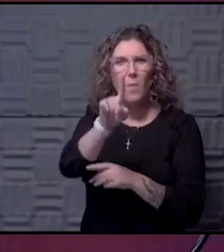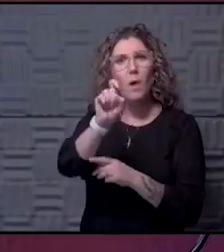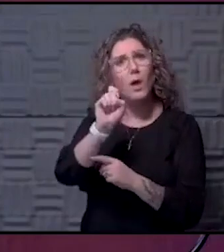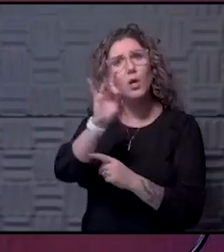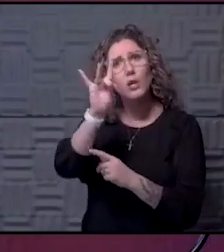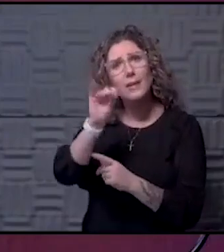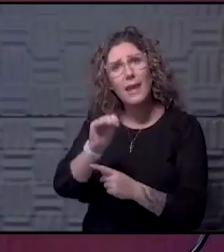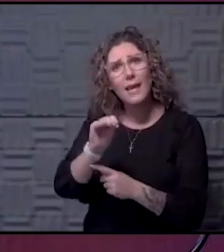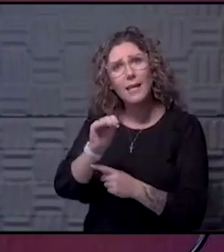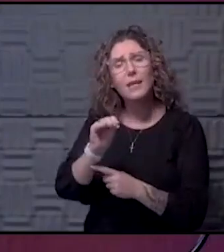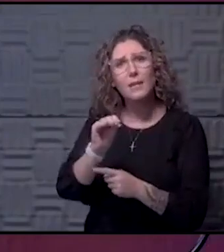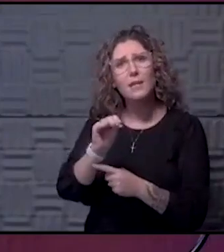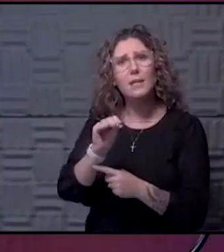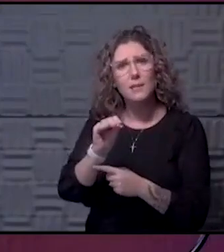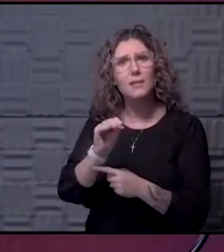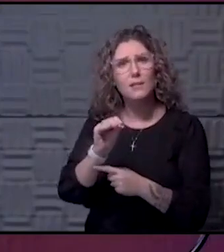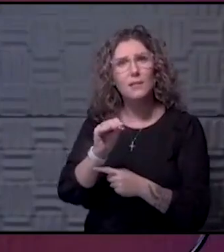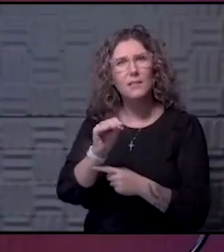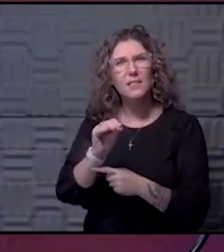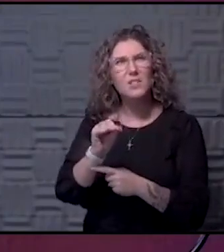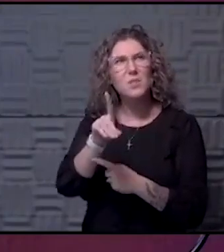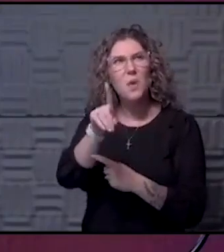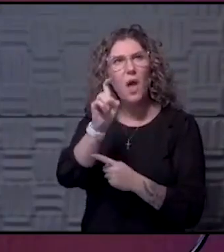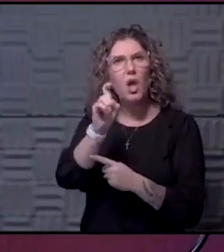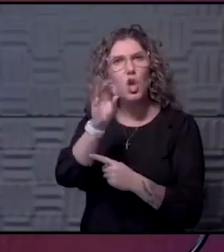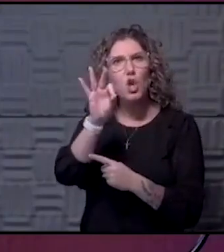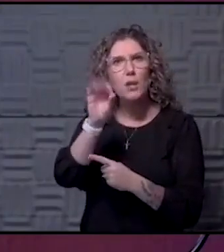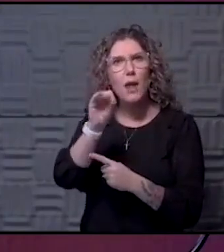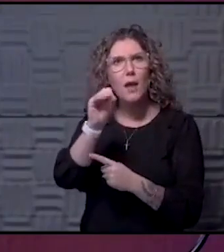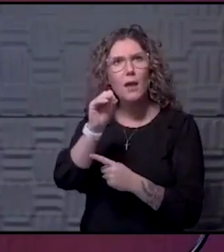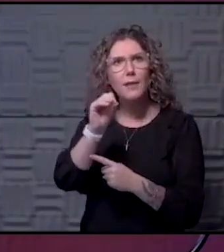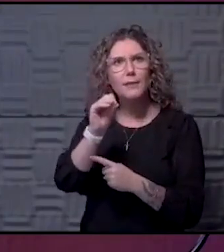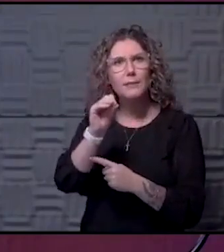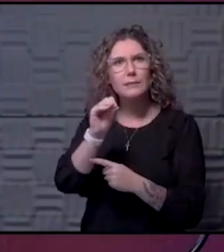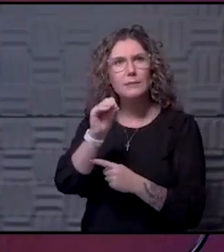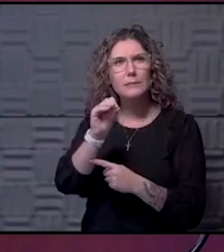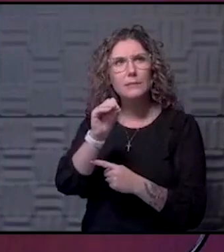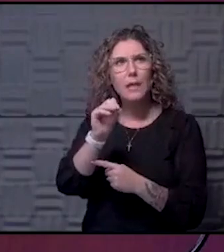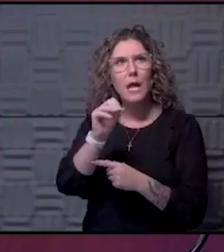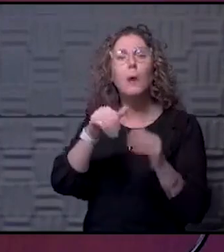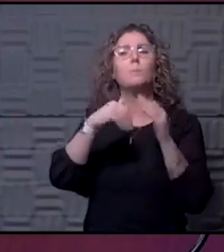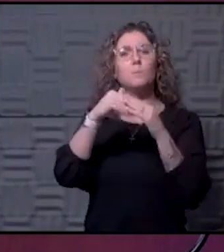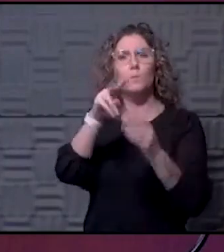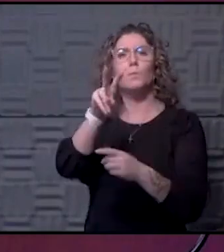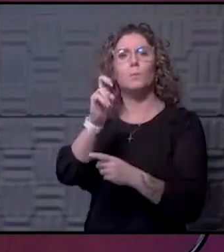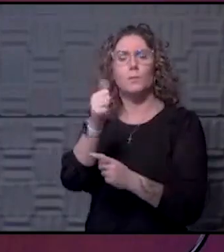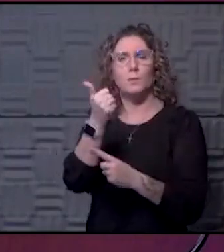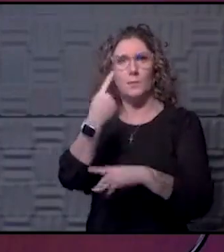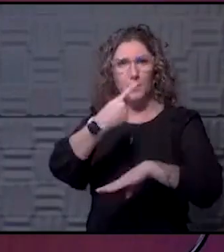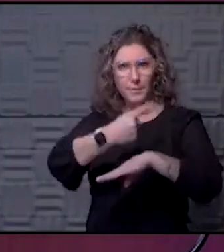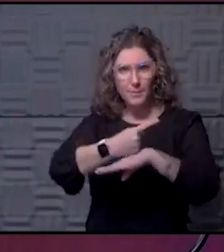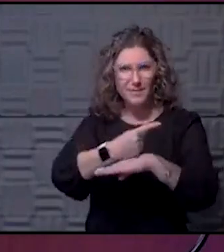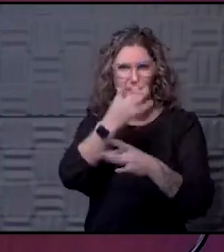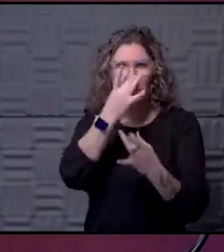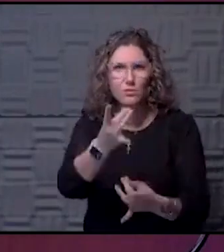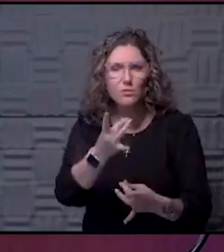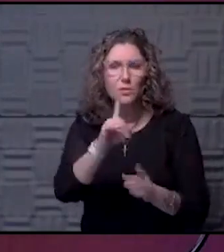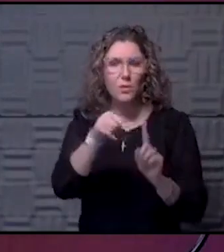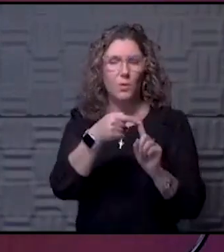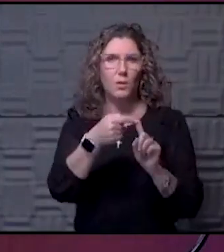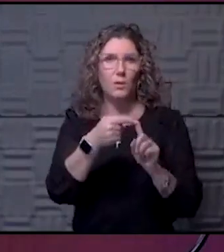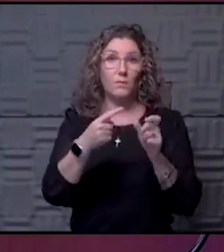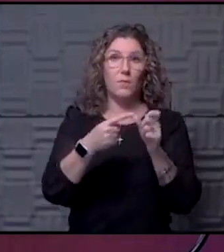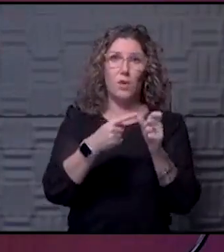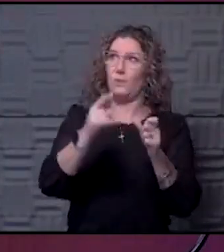180 to 190 of those 210 days. So, it's really interesting when we first